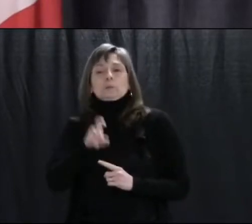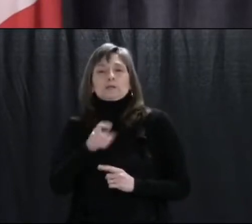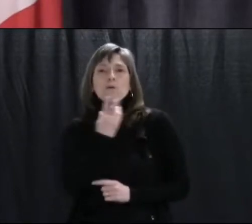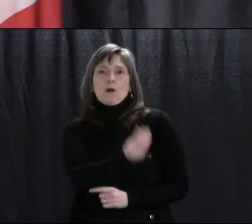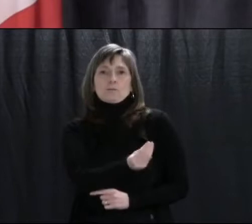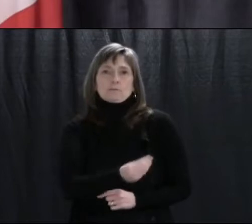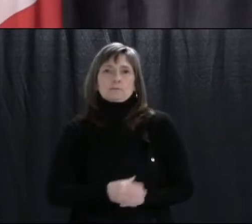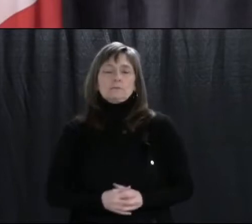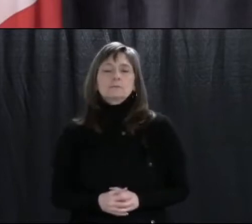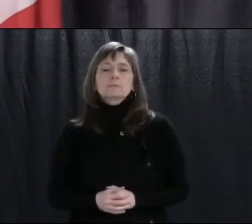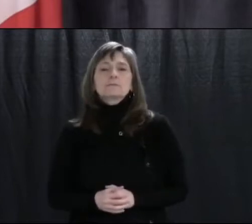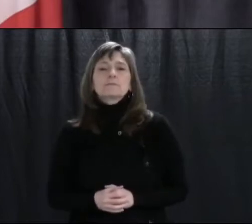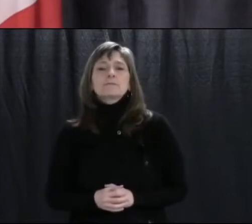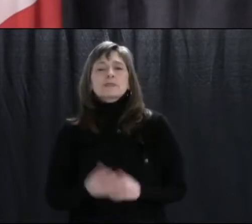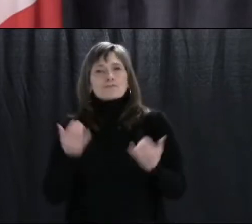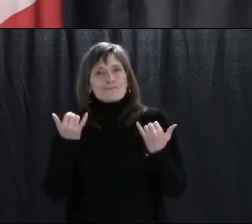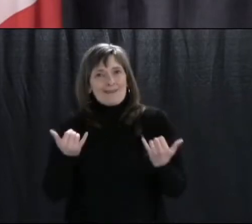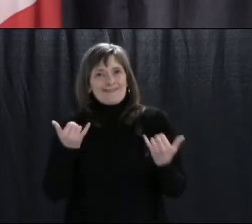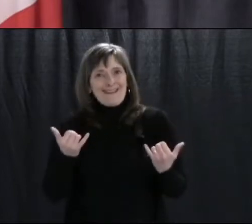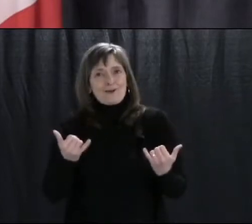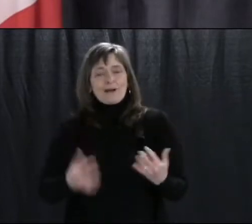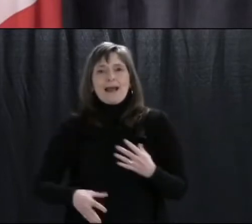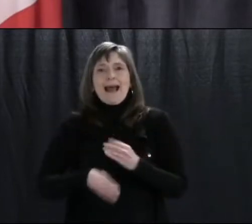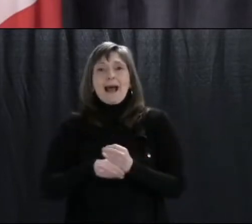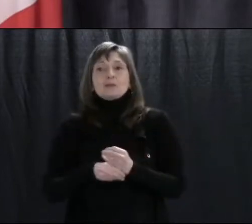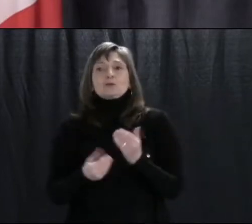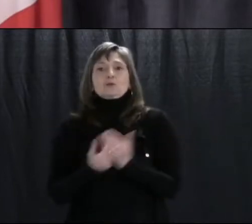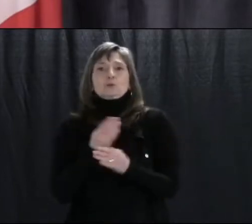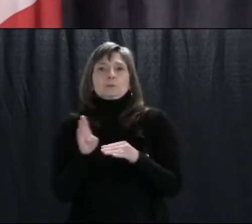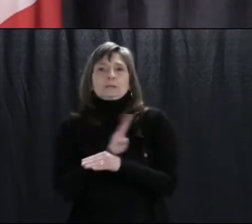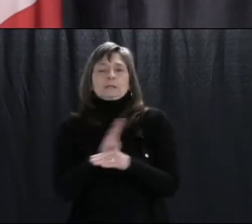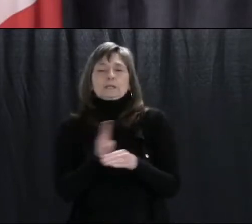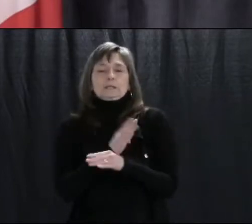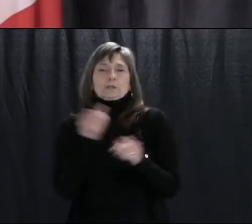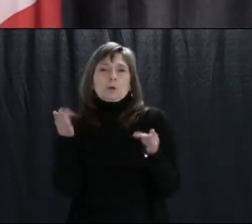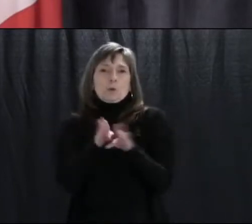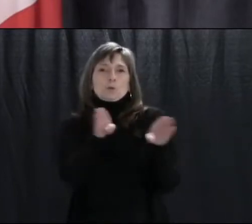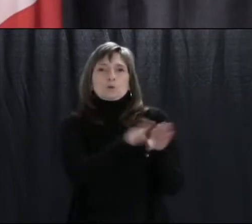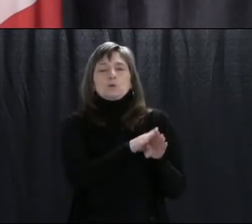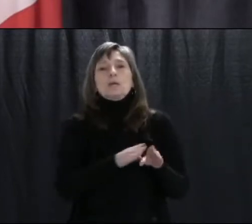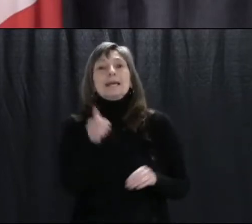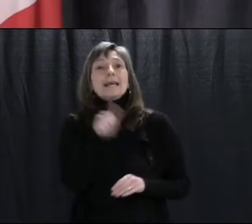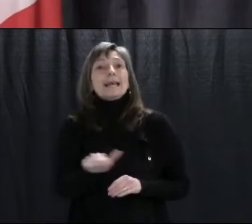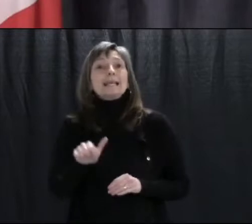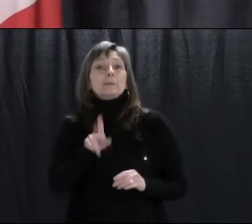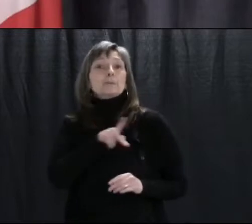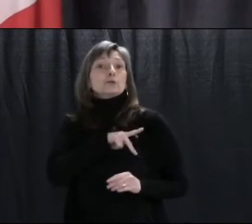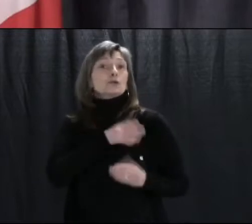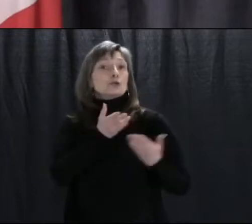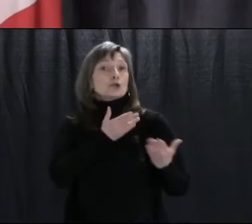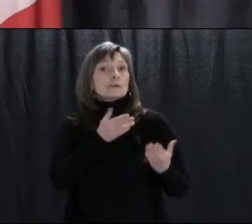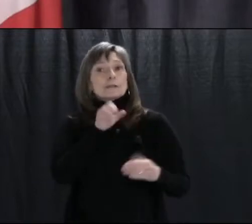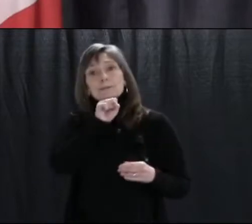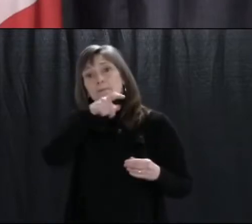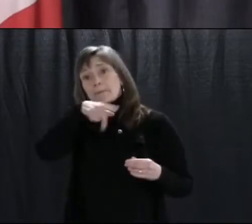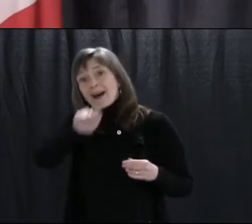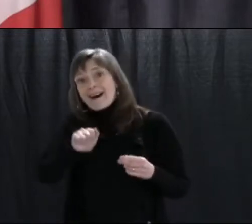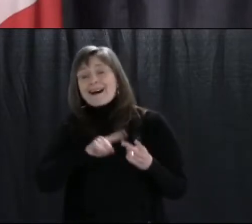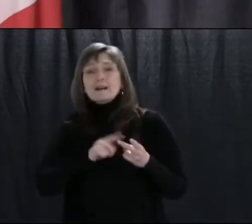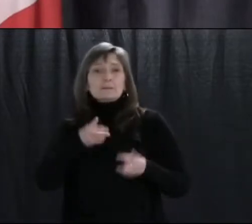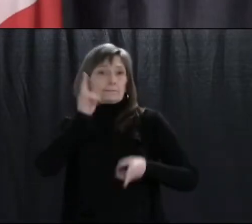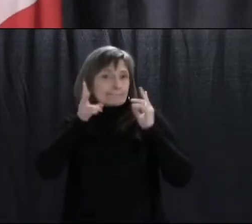Effective immediately, I am ordering additional business closures. Personal service establishments, including spas,